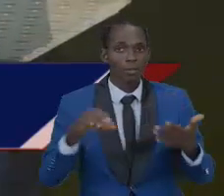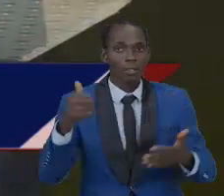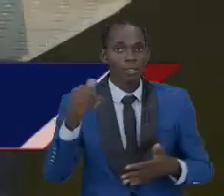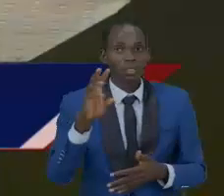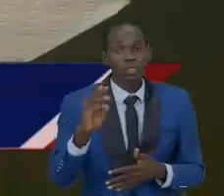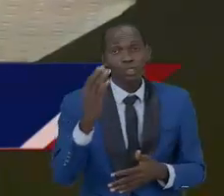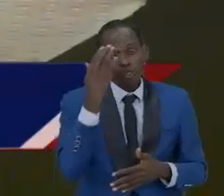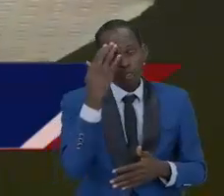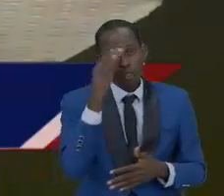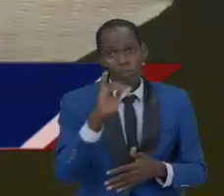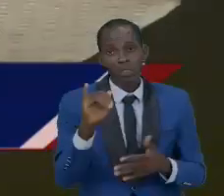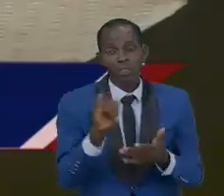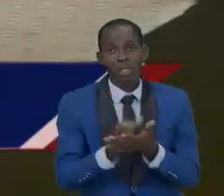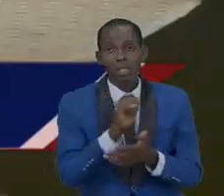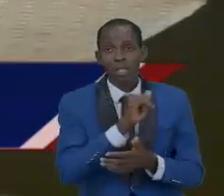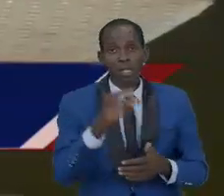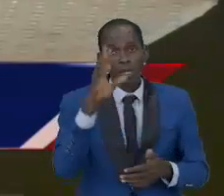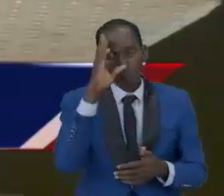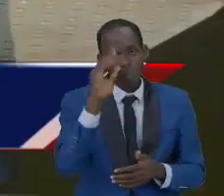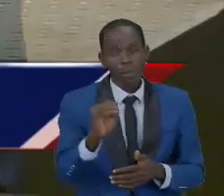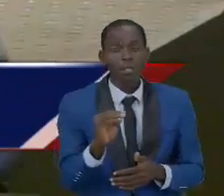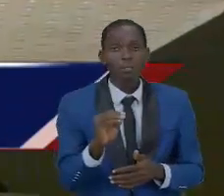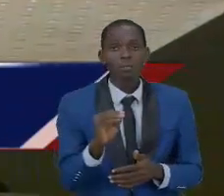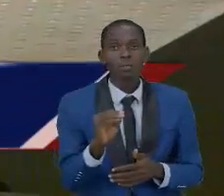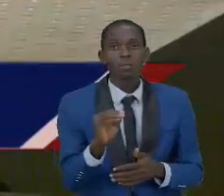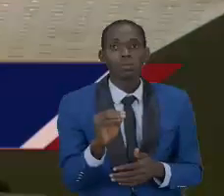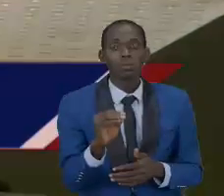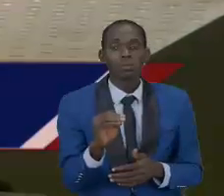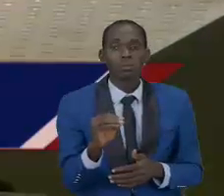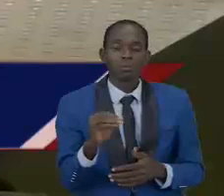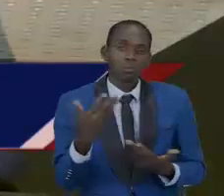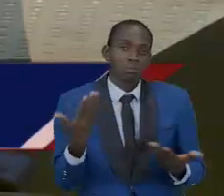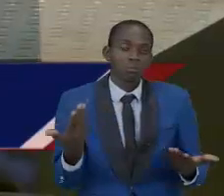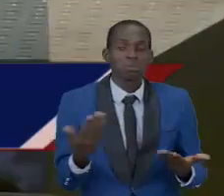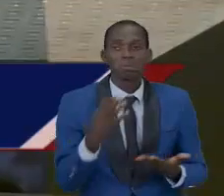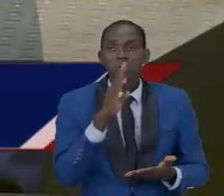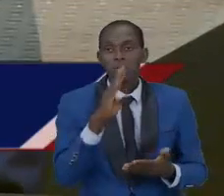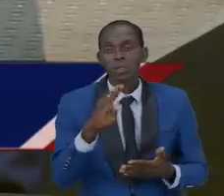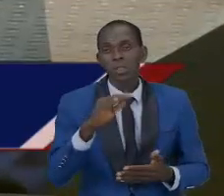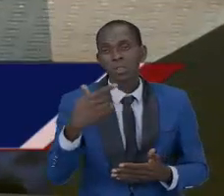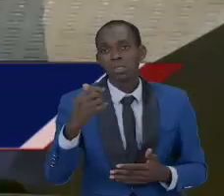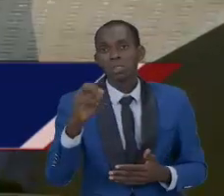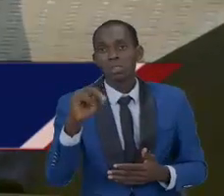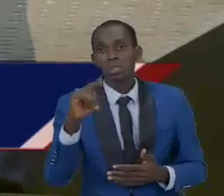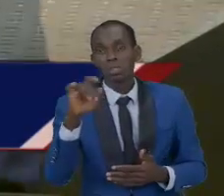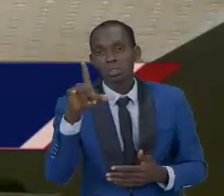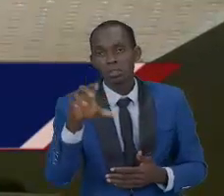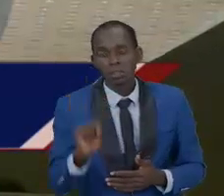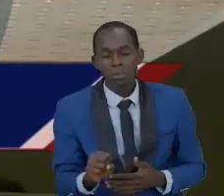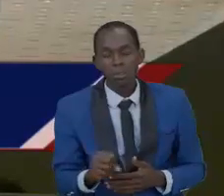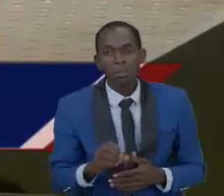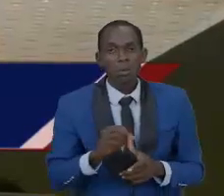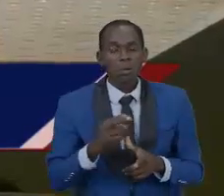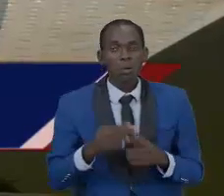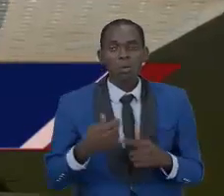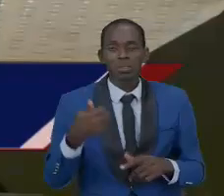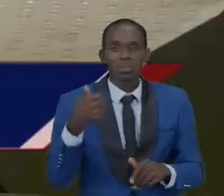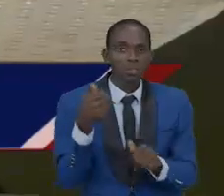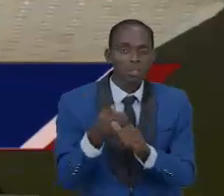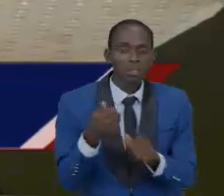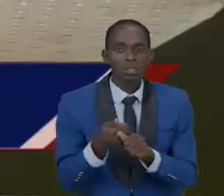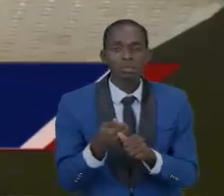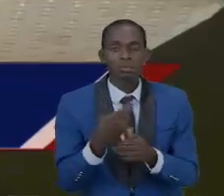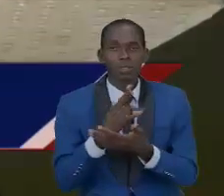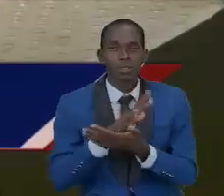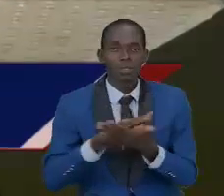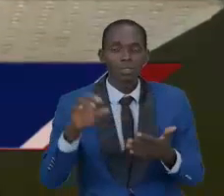that a man you are Gentile a man self-righteous or self-contained knowing that